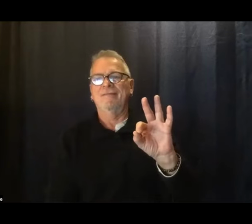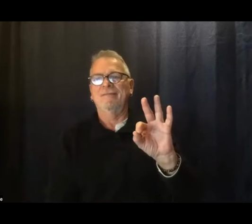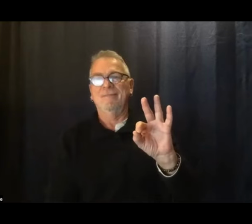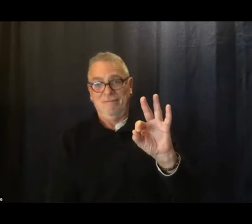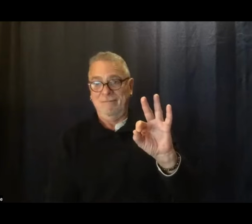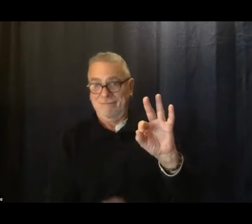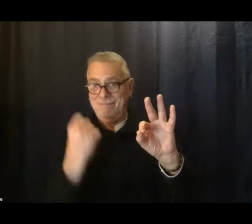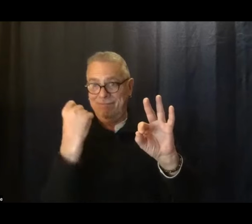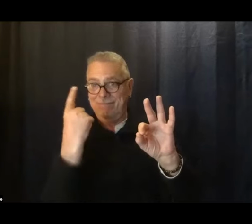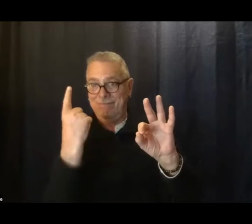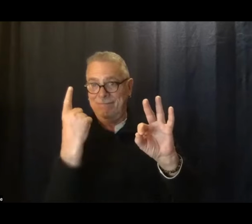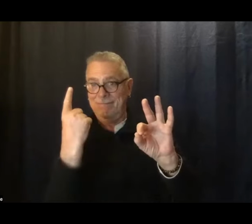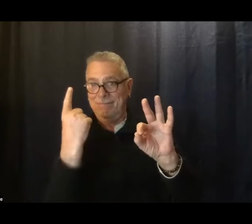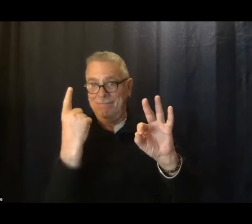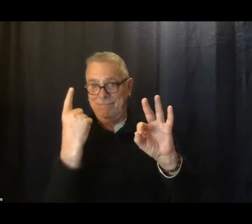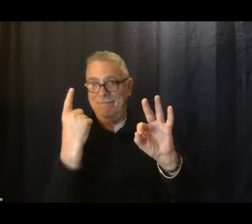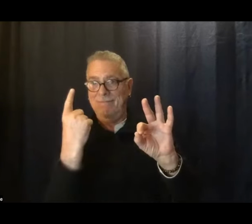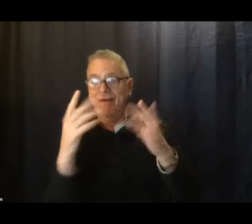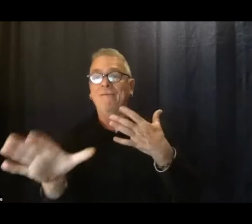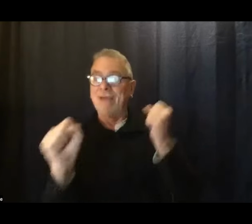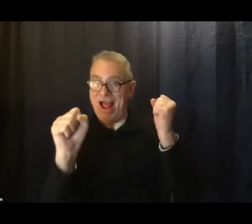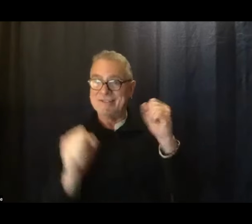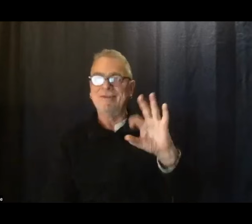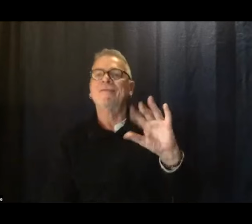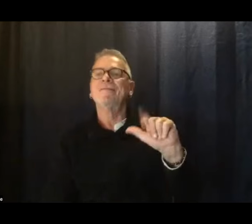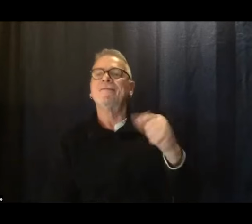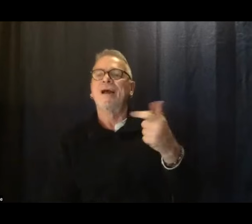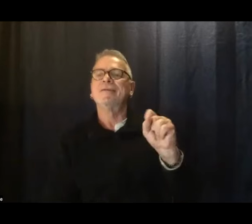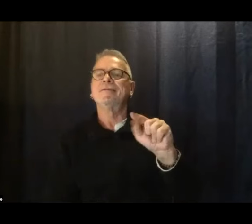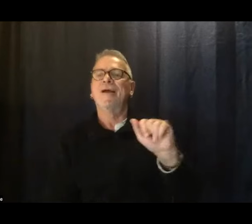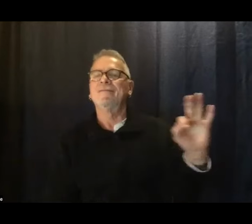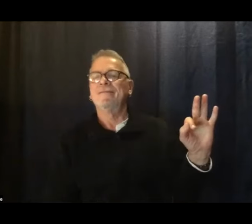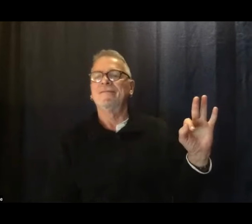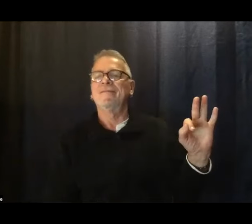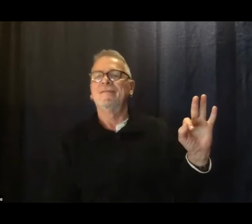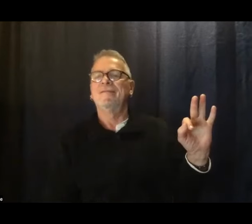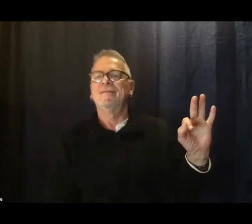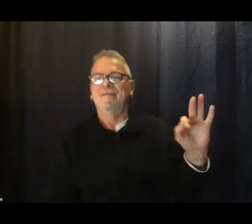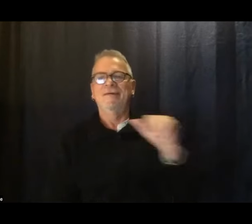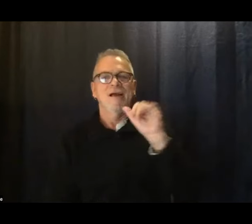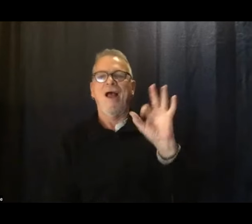have that. FF, right? So there's that little bit of difference. Rapid fingerspelling, more as